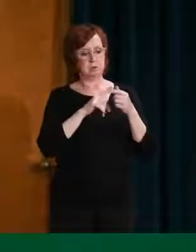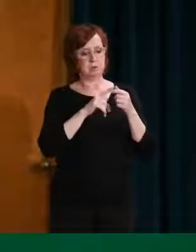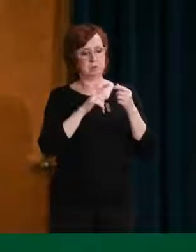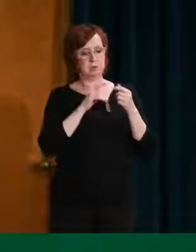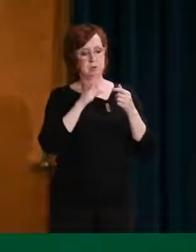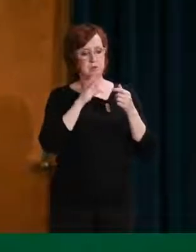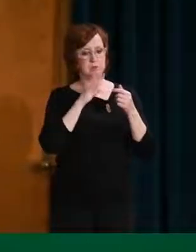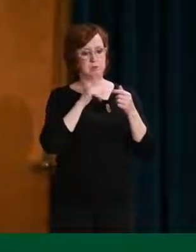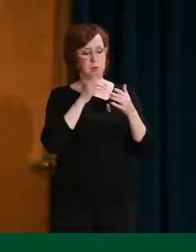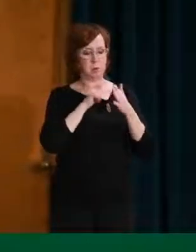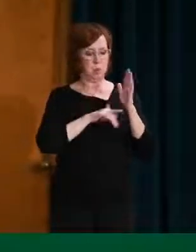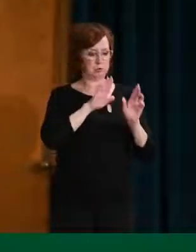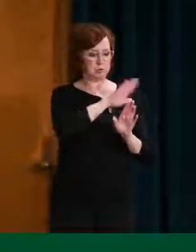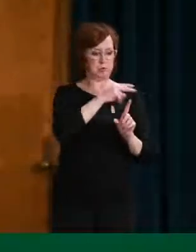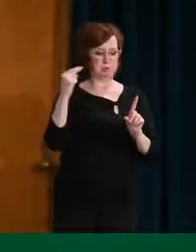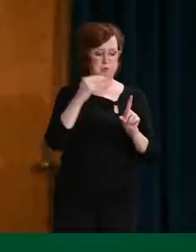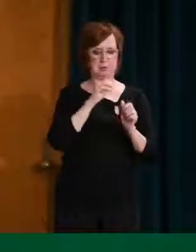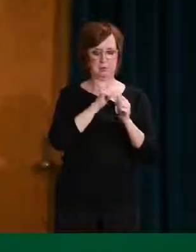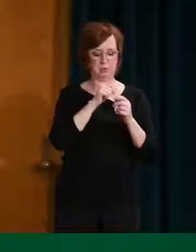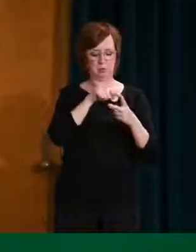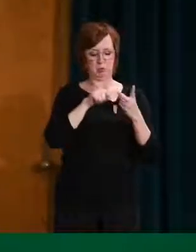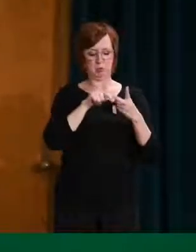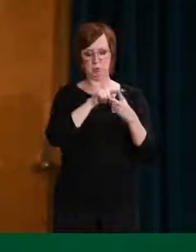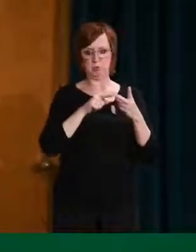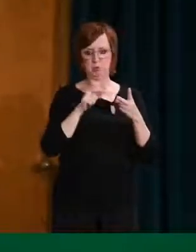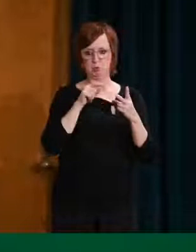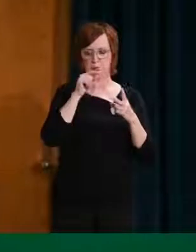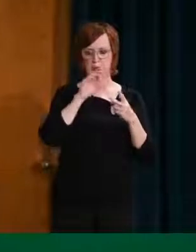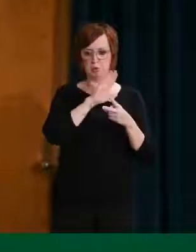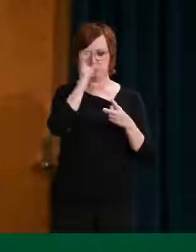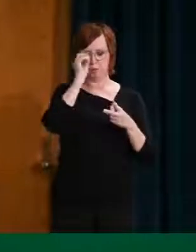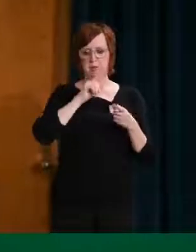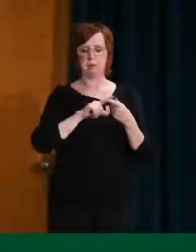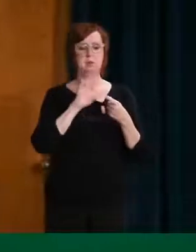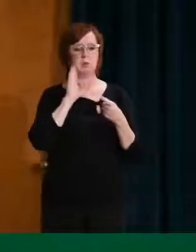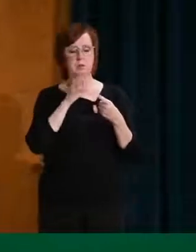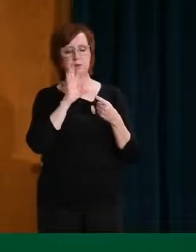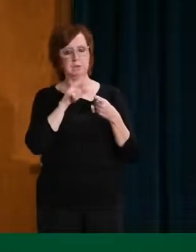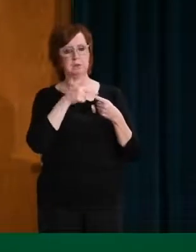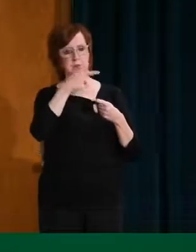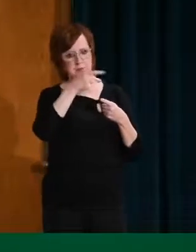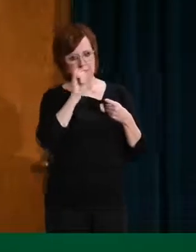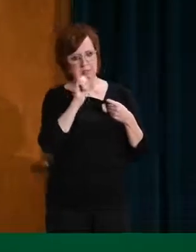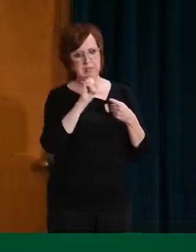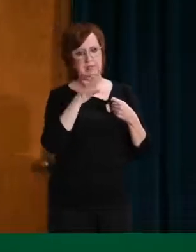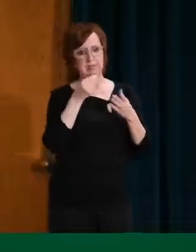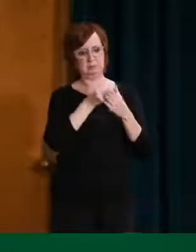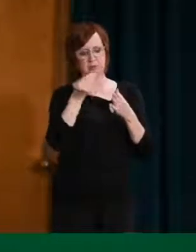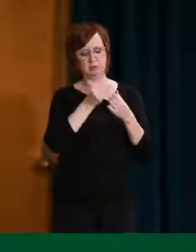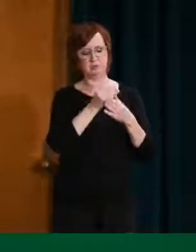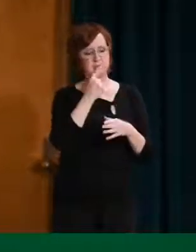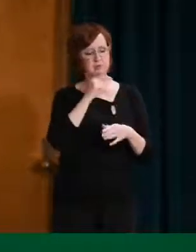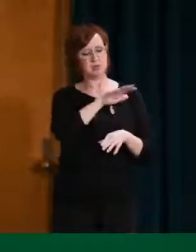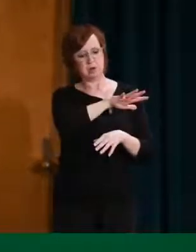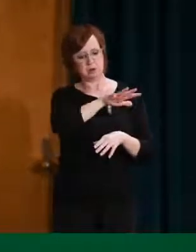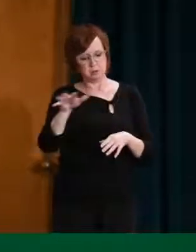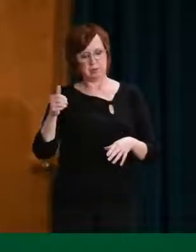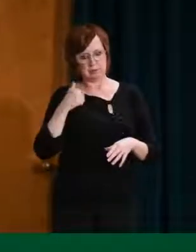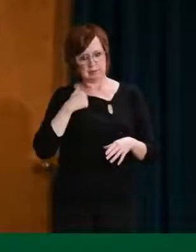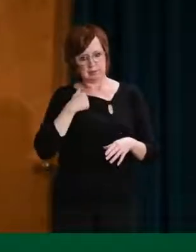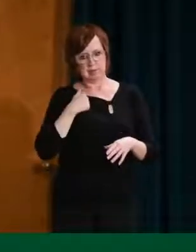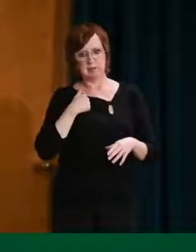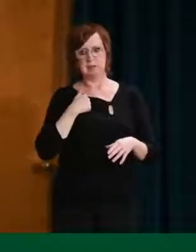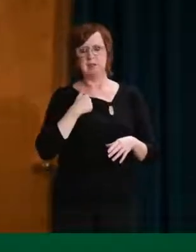Mr. Premier? We will talk about personal protection equipment and the procurement of that across Canada. We've been working on that at the Council